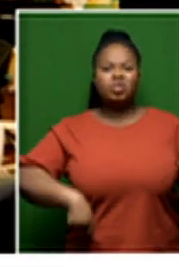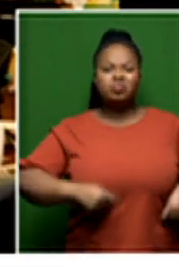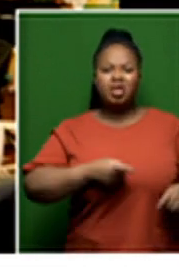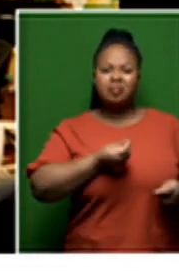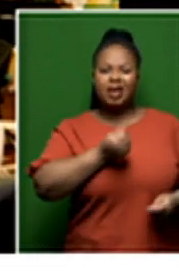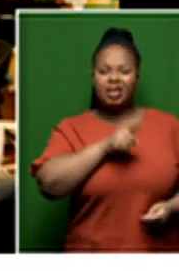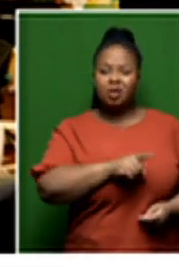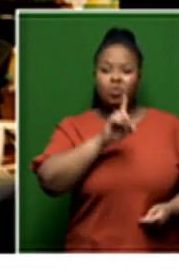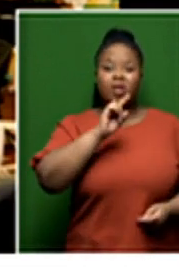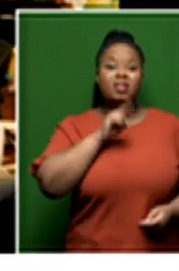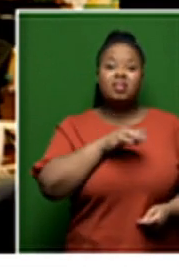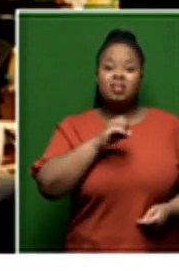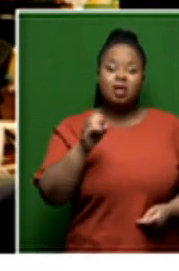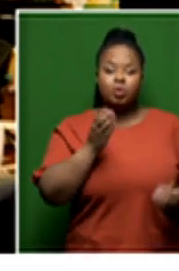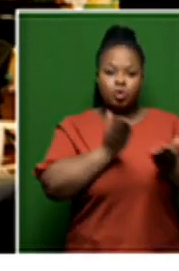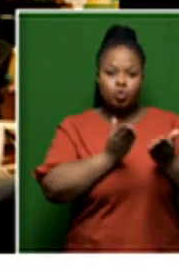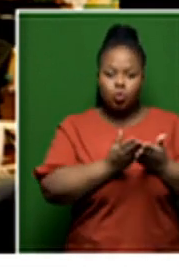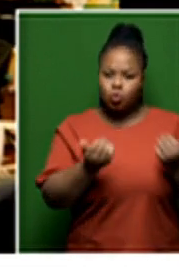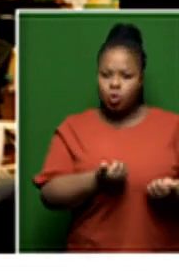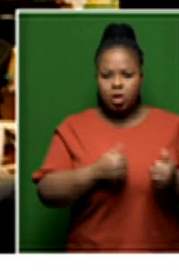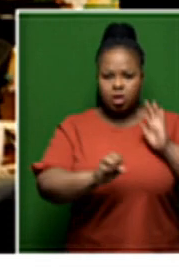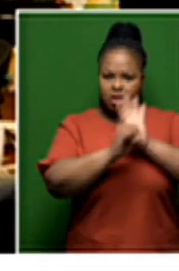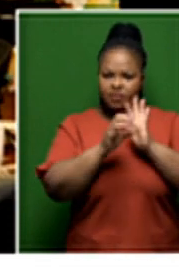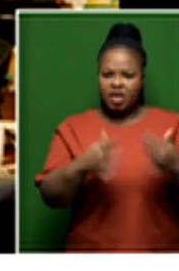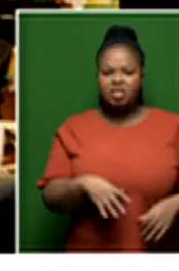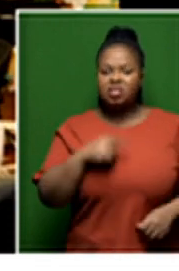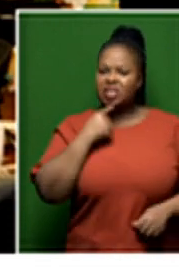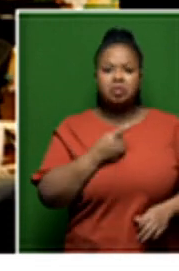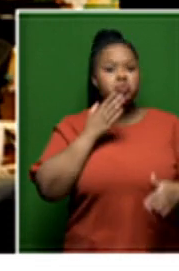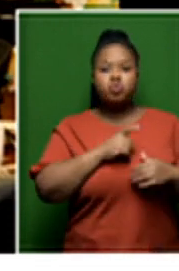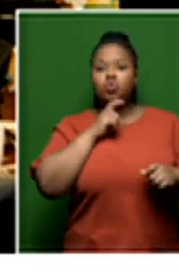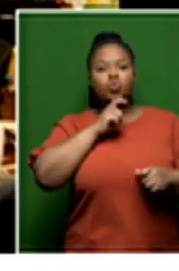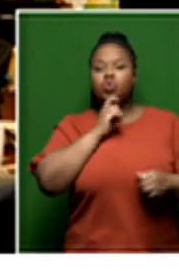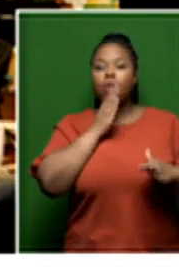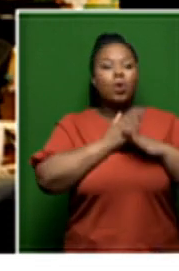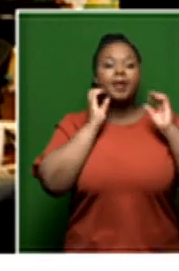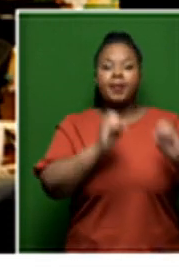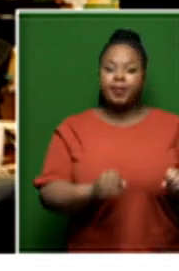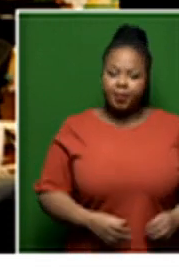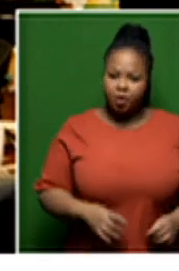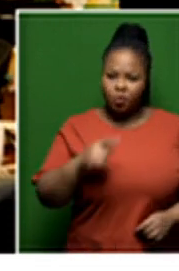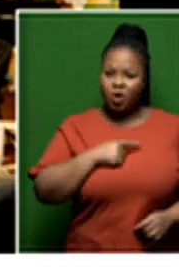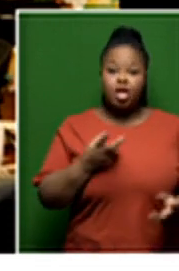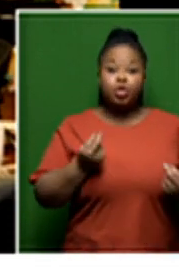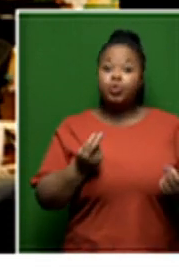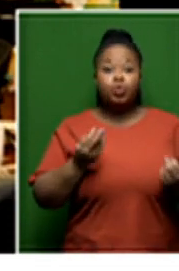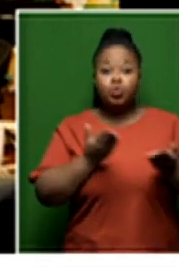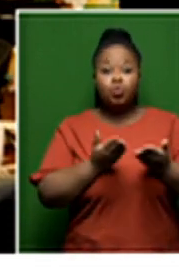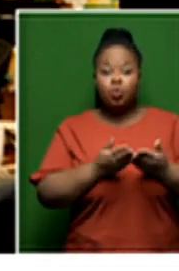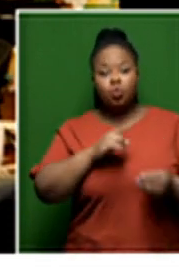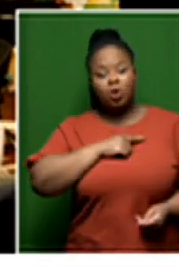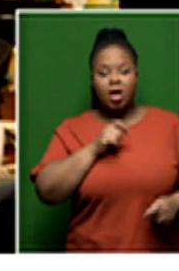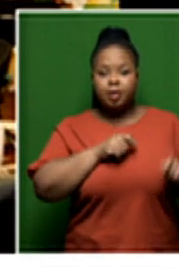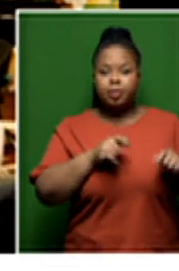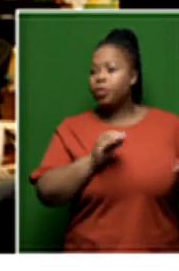about 1,000 schools or so have been identified to be unused. And most of those schools are new schools. People have moved away to